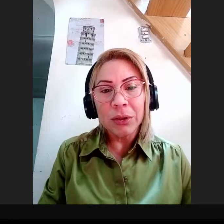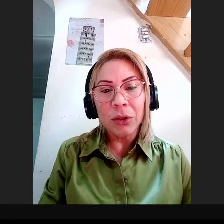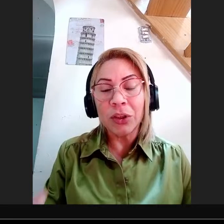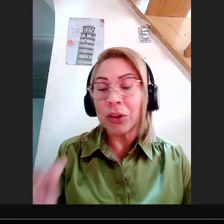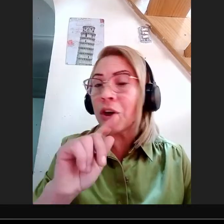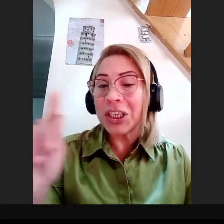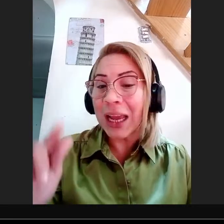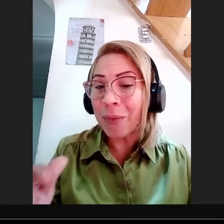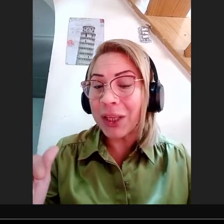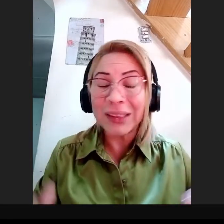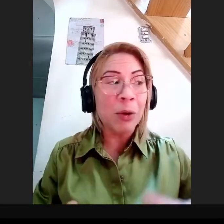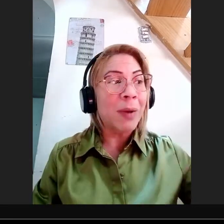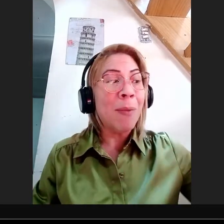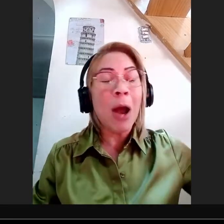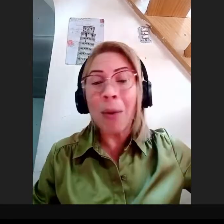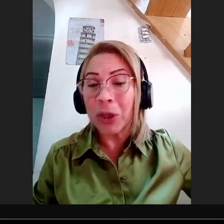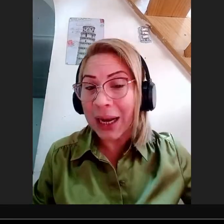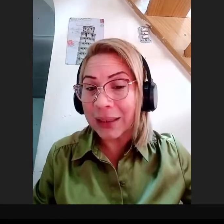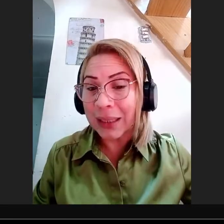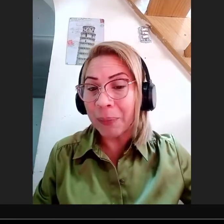offering the jobs, the company.